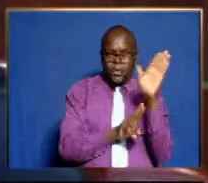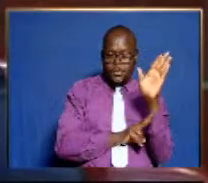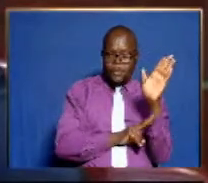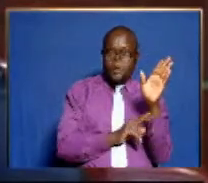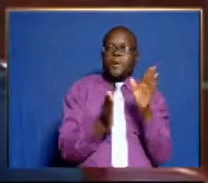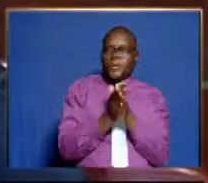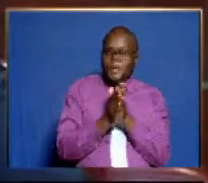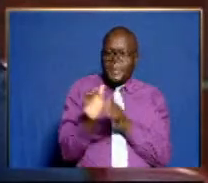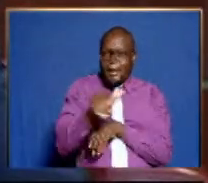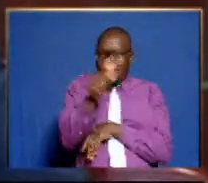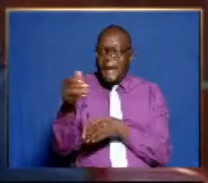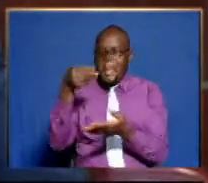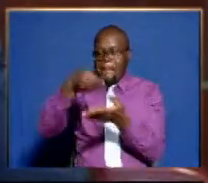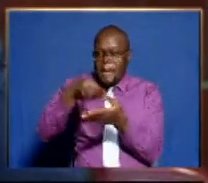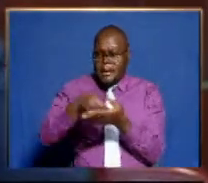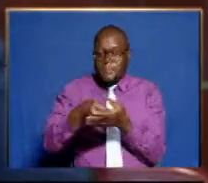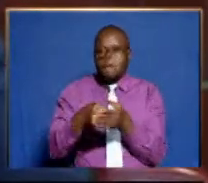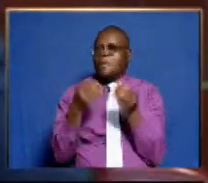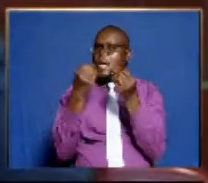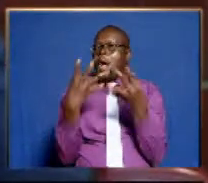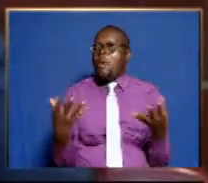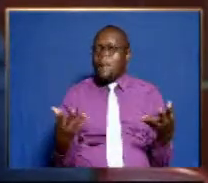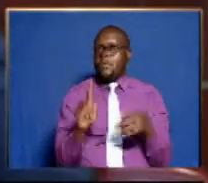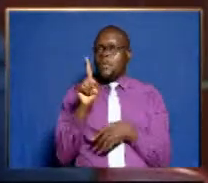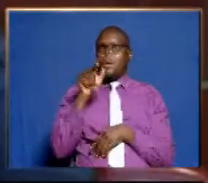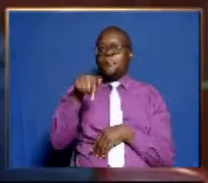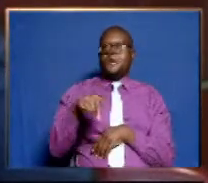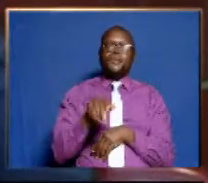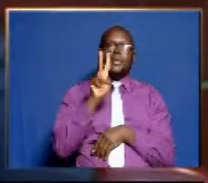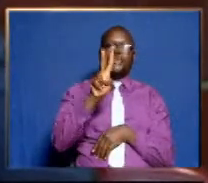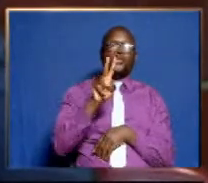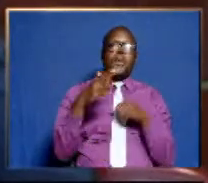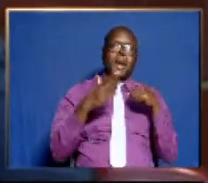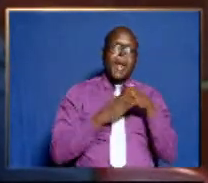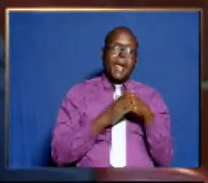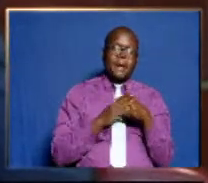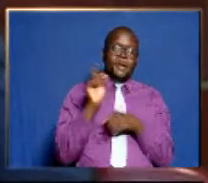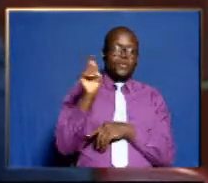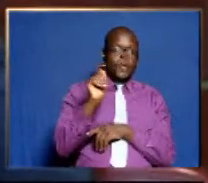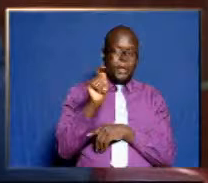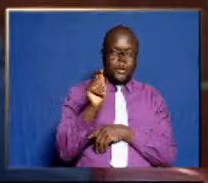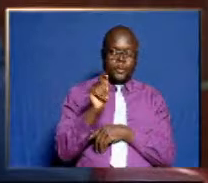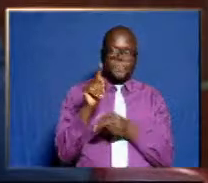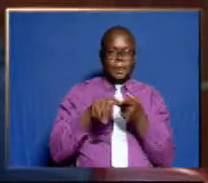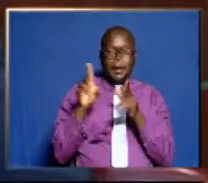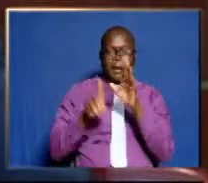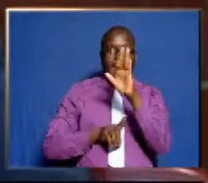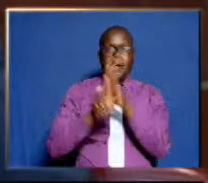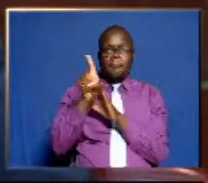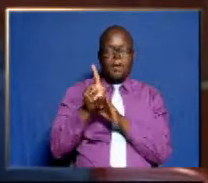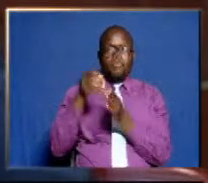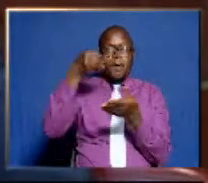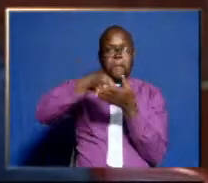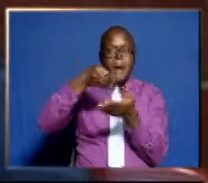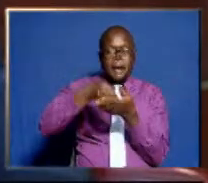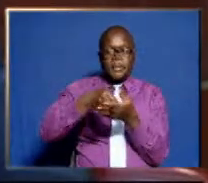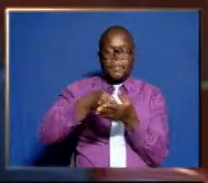the current expenditure amounting to 1.29 trillion and development expenditure